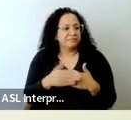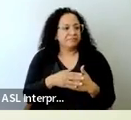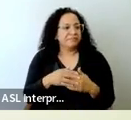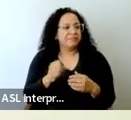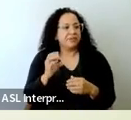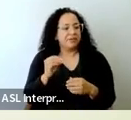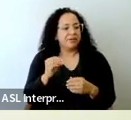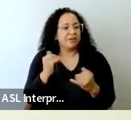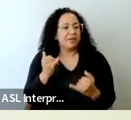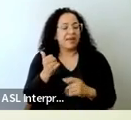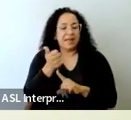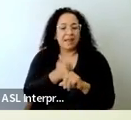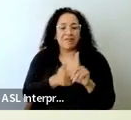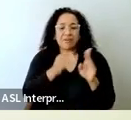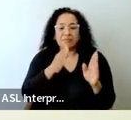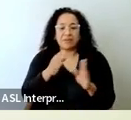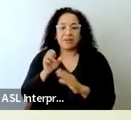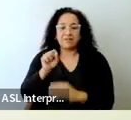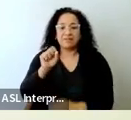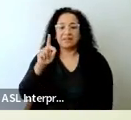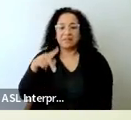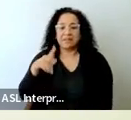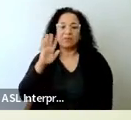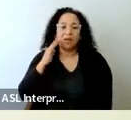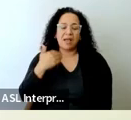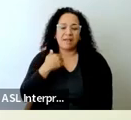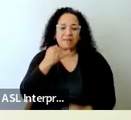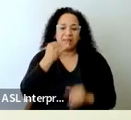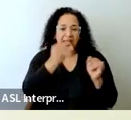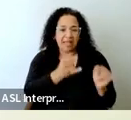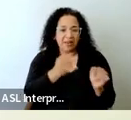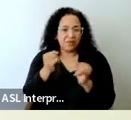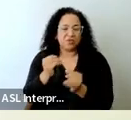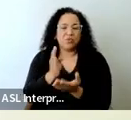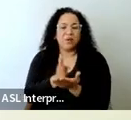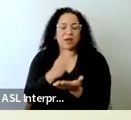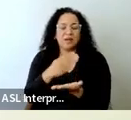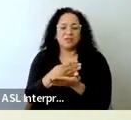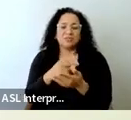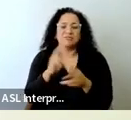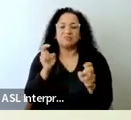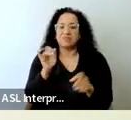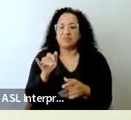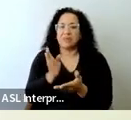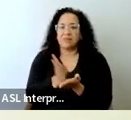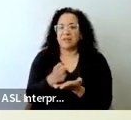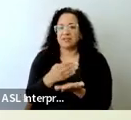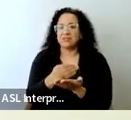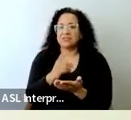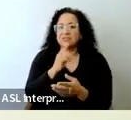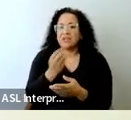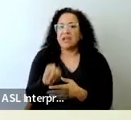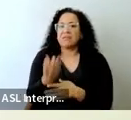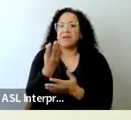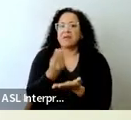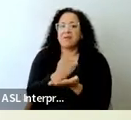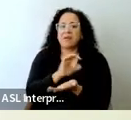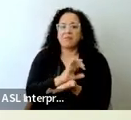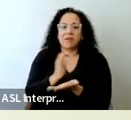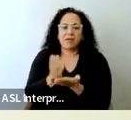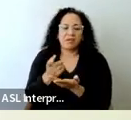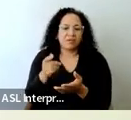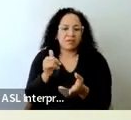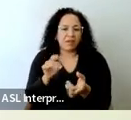Now, every participant of SDP will have an individual budget. Basically, the individual budget is a dollar amount for them to